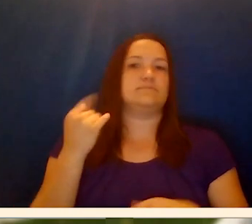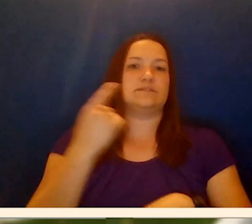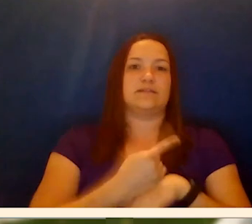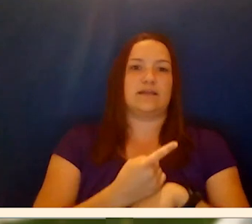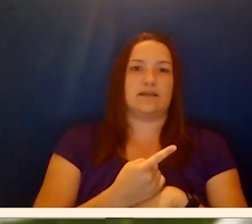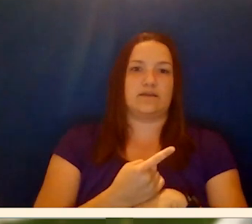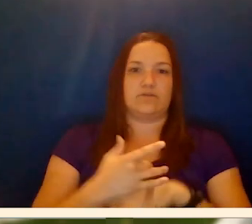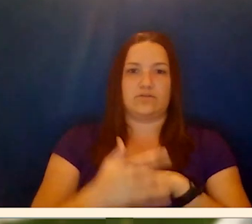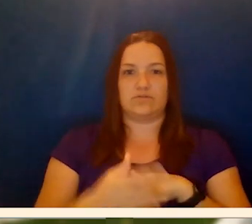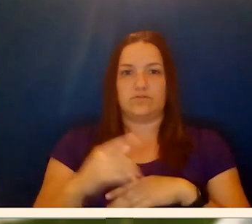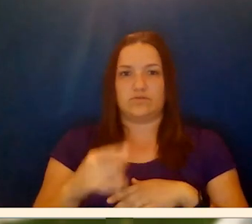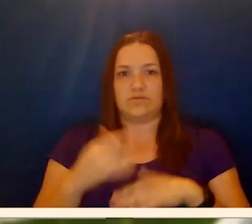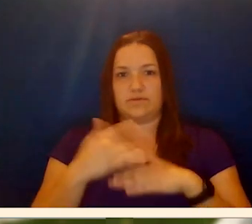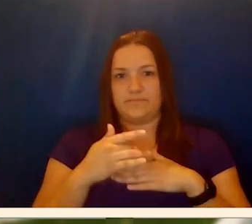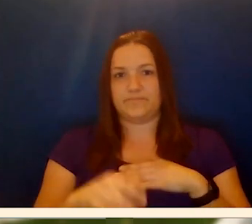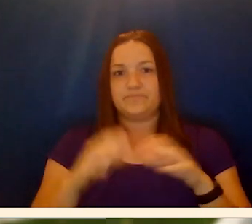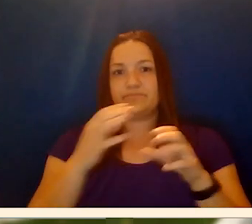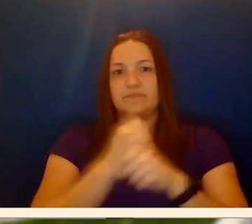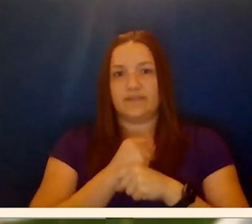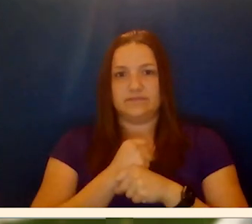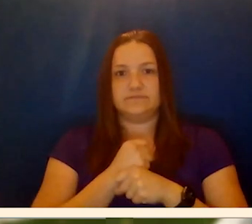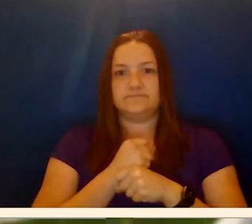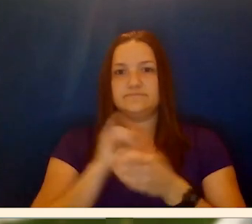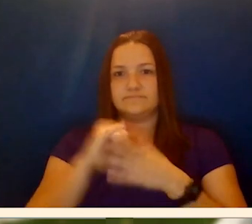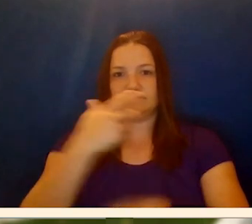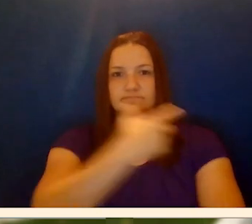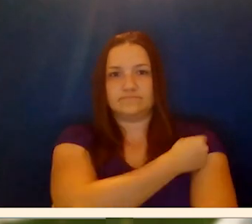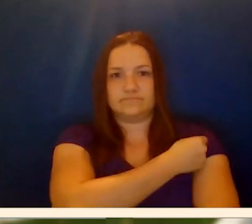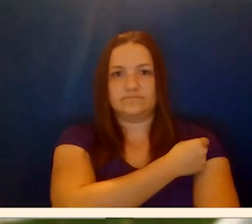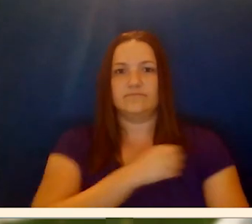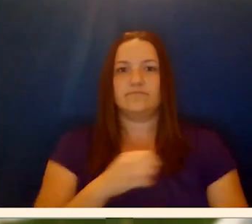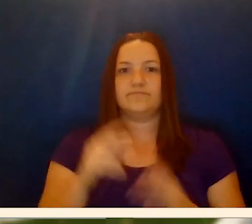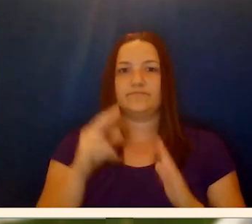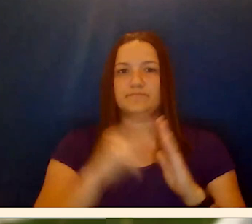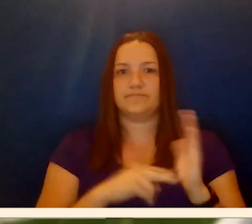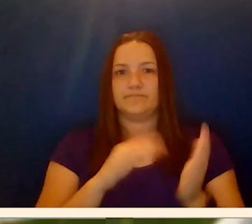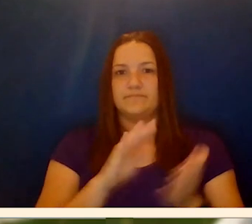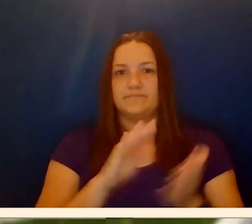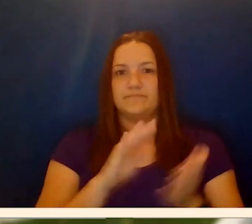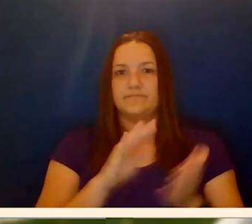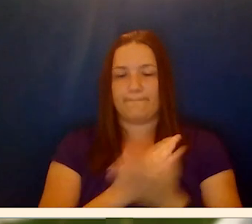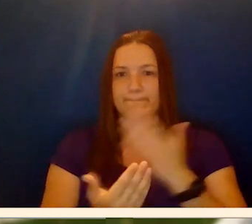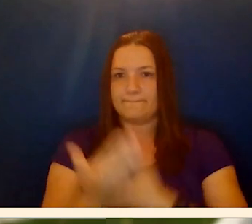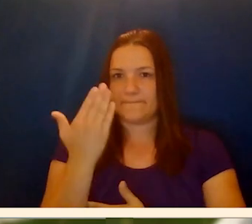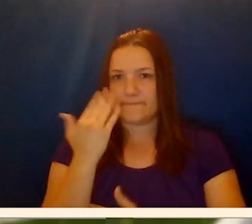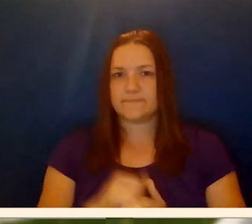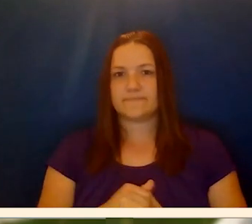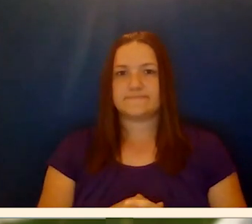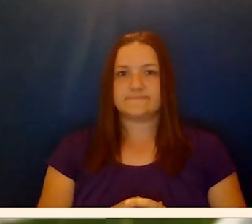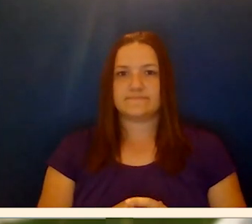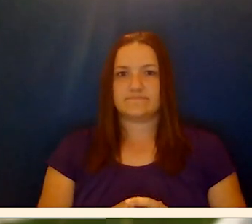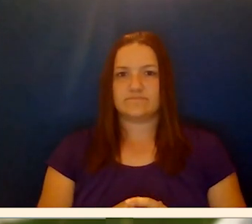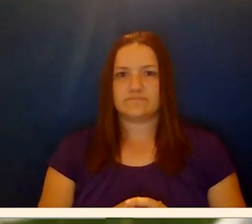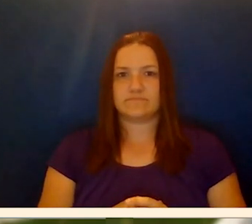third vaccine. Now, what I read in the paper this morning, and I guess that's where it was announced that the FDA